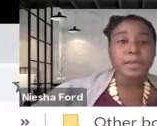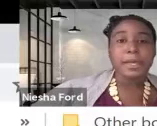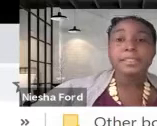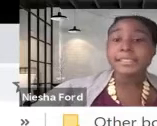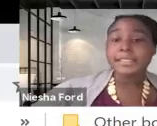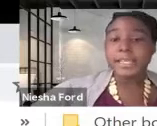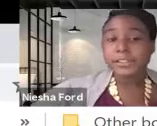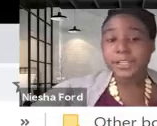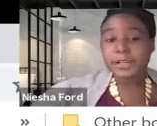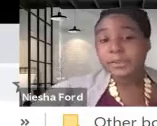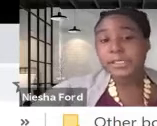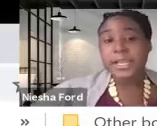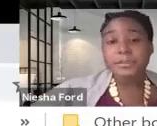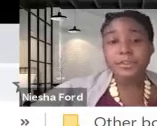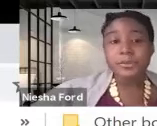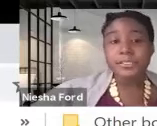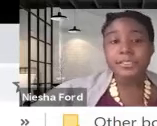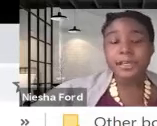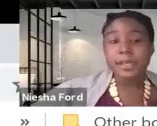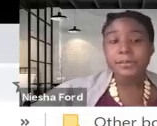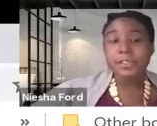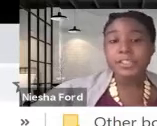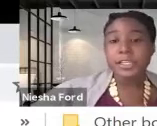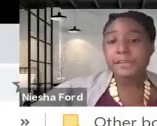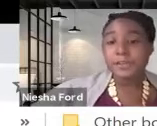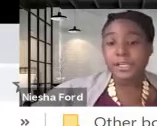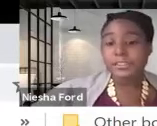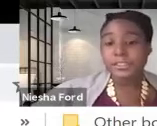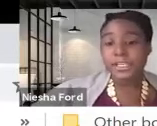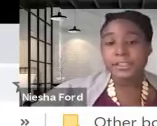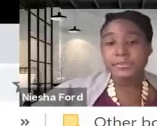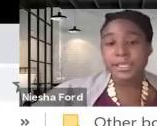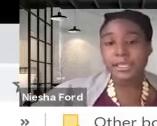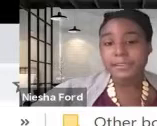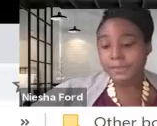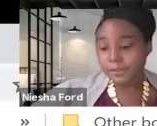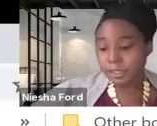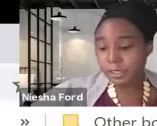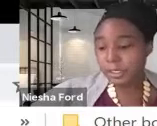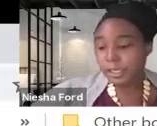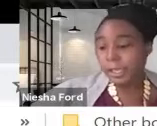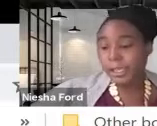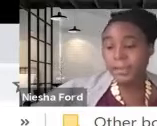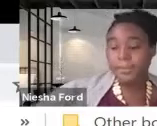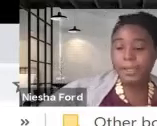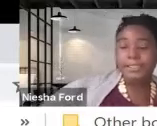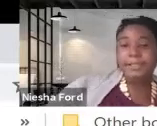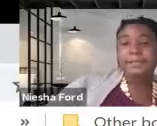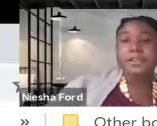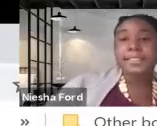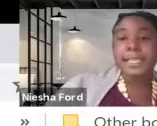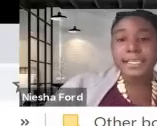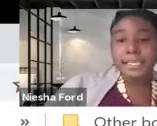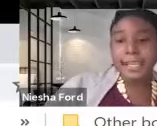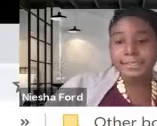workshop, a link to the Taylor Center where you can download this worksheet if you're interested in using it in the future. But